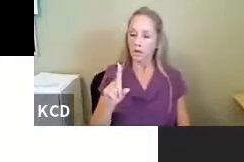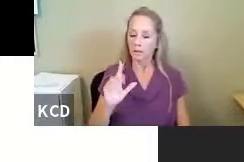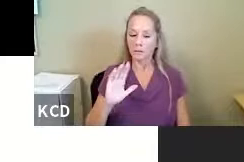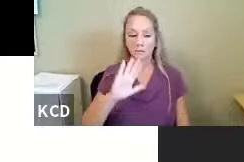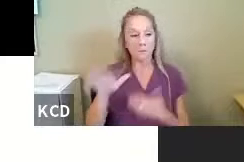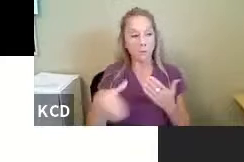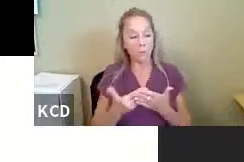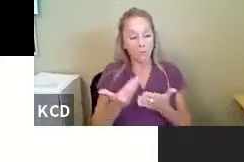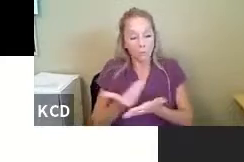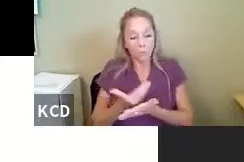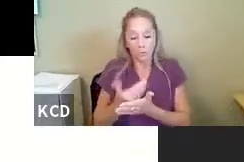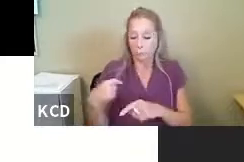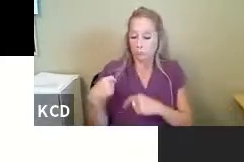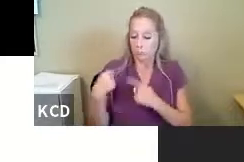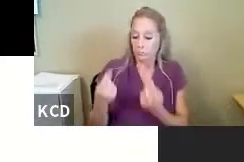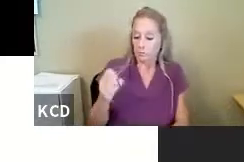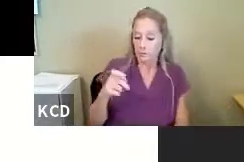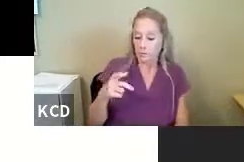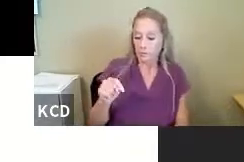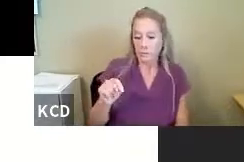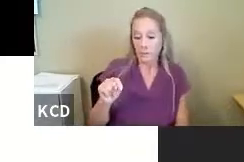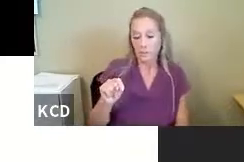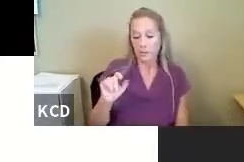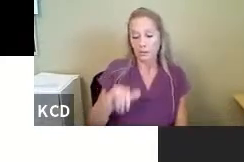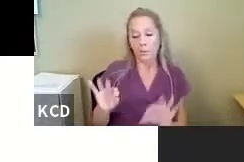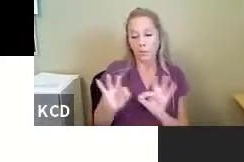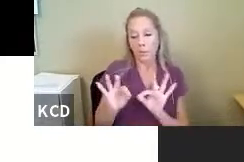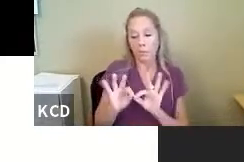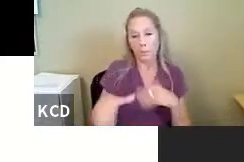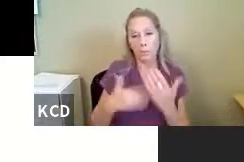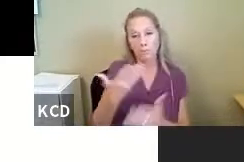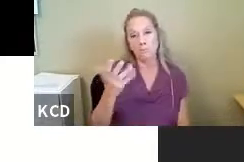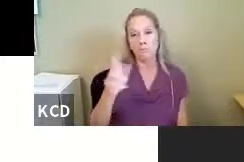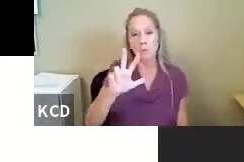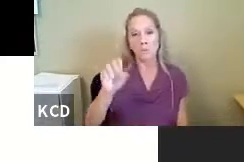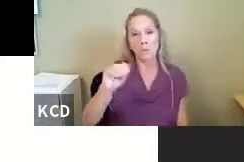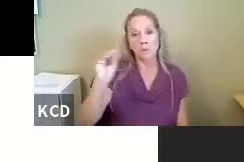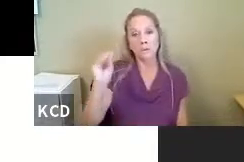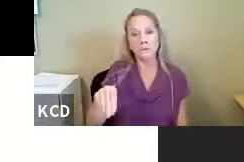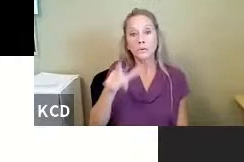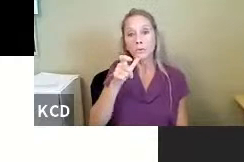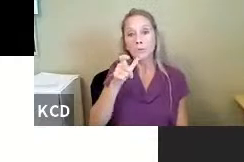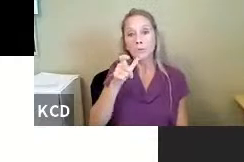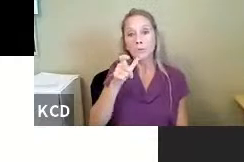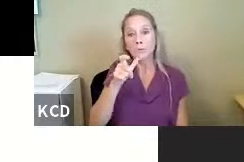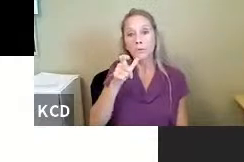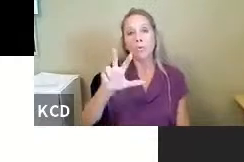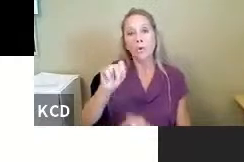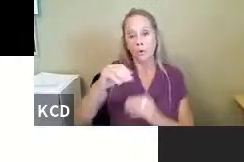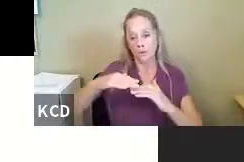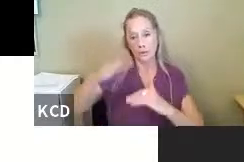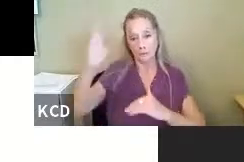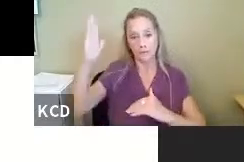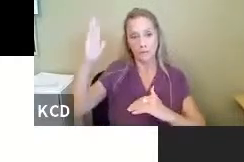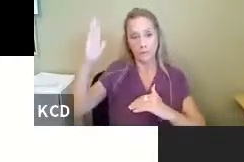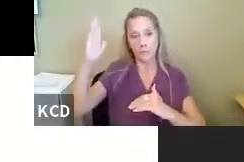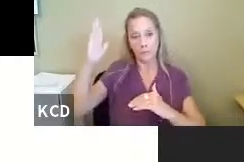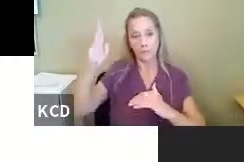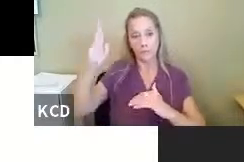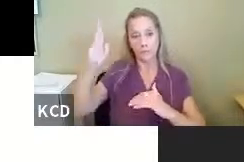infections in September. And remember, I mentioned that about whether the younger group is going to cascade down.